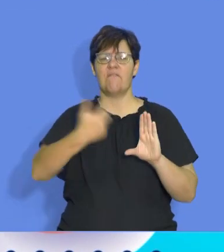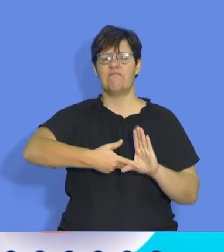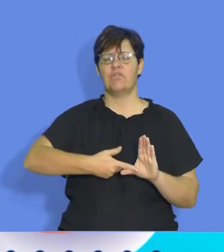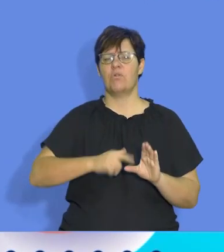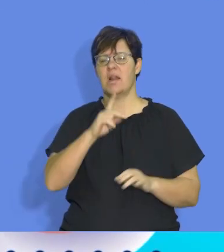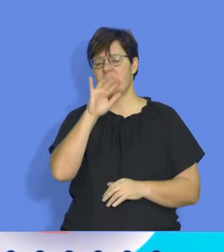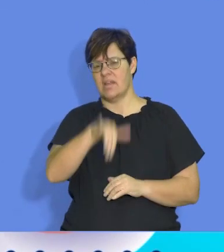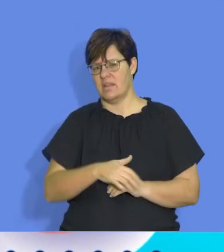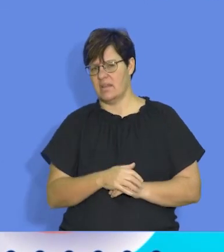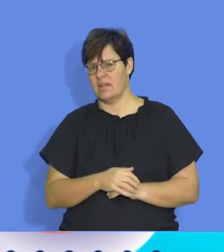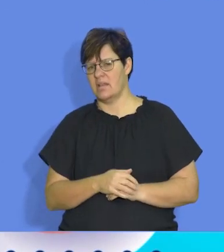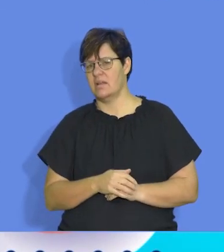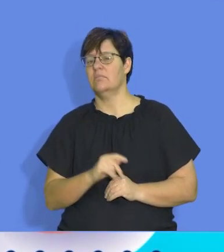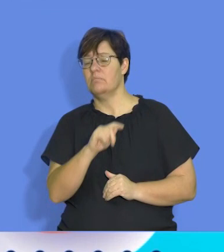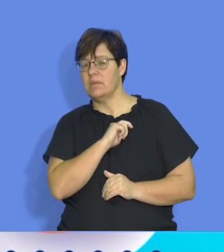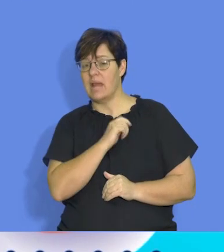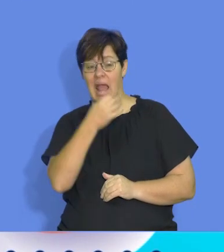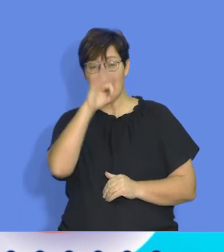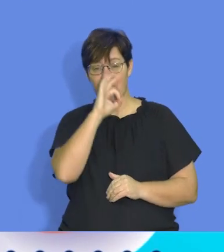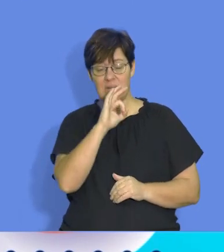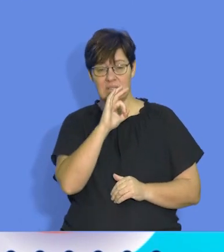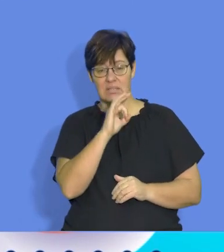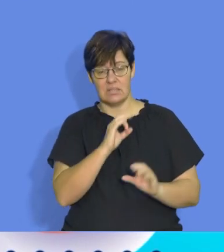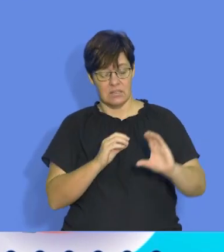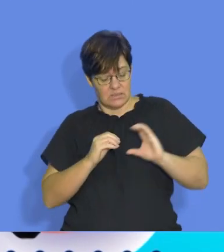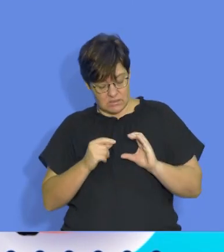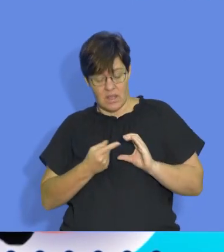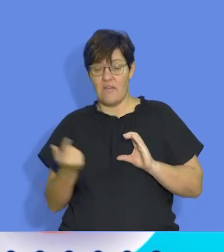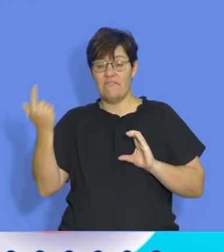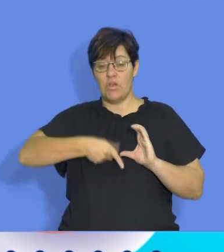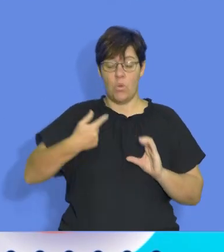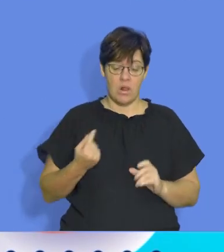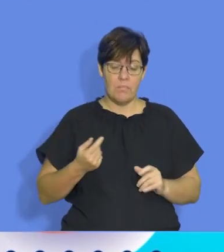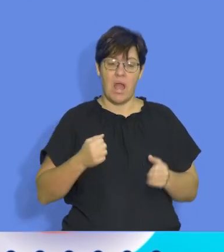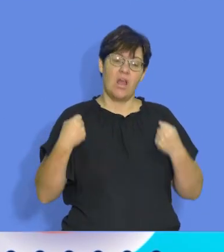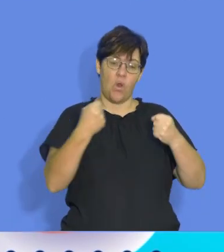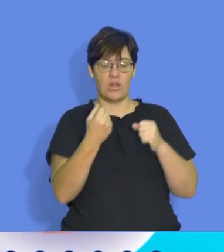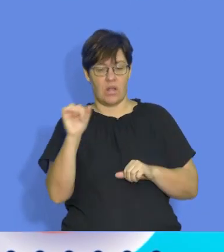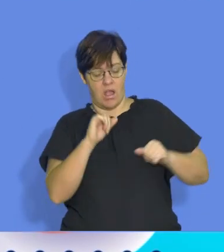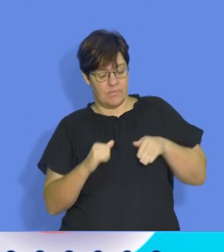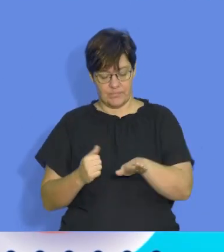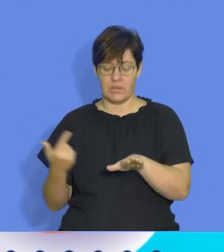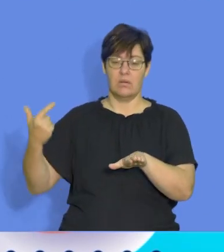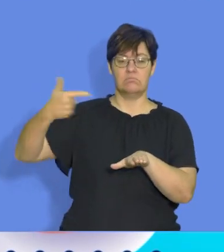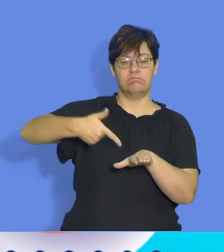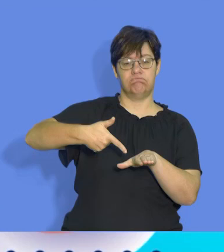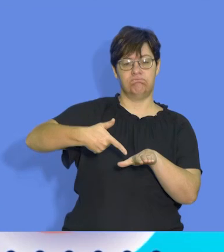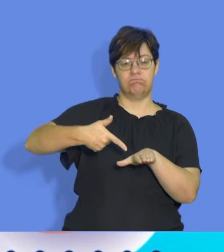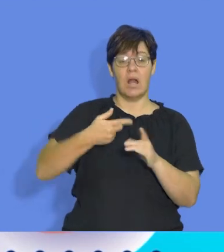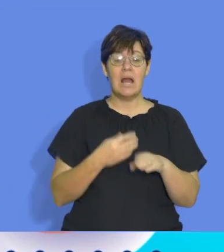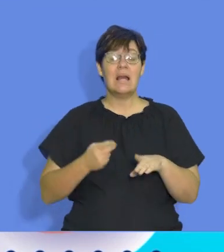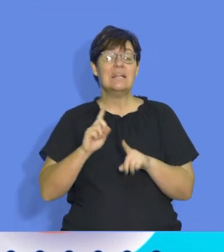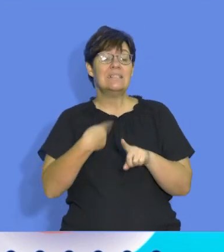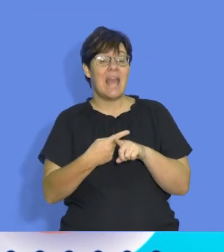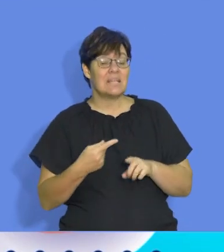out how much does the government charge on fuel, also to raise funds, and you will be surprised